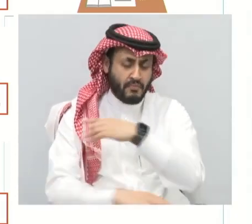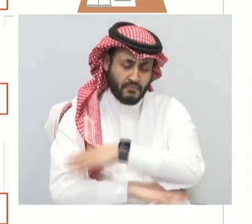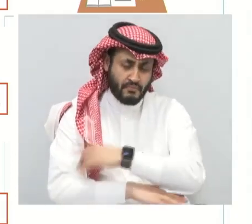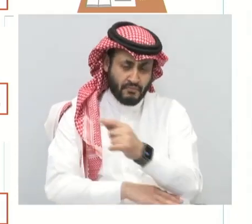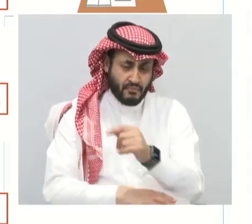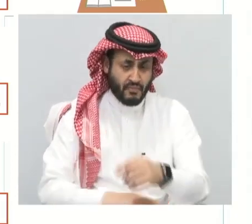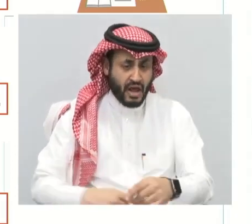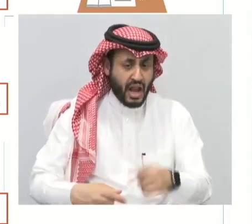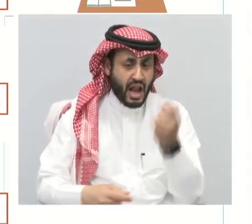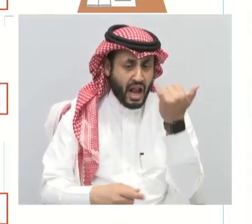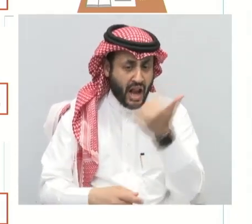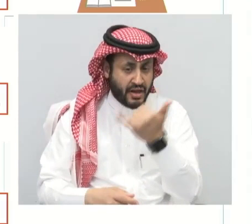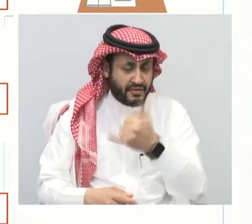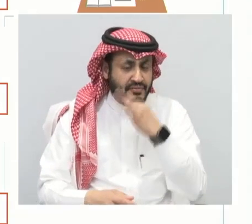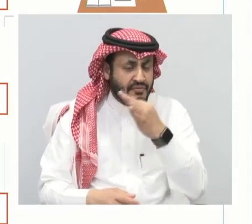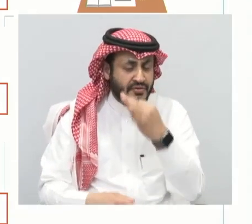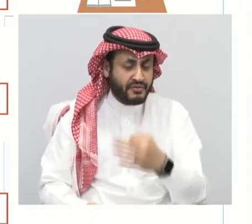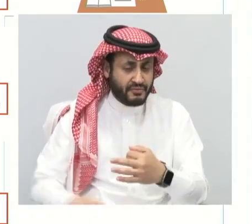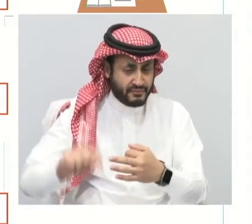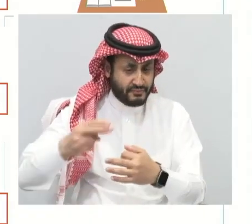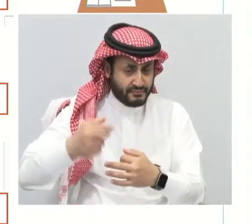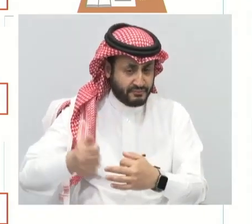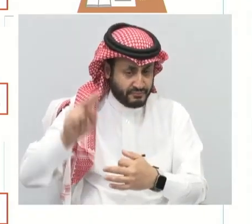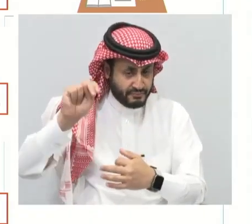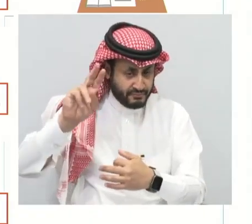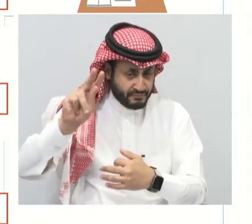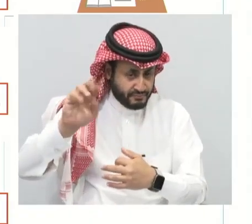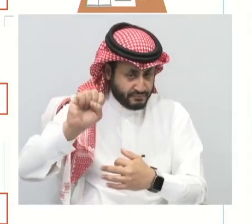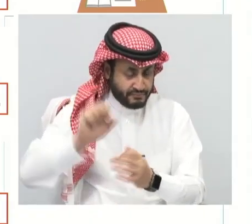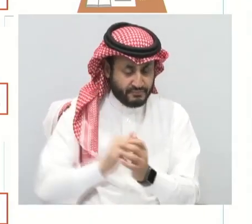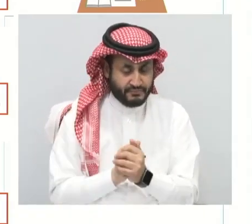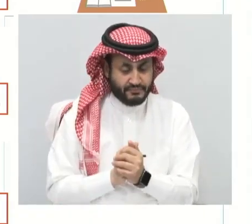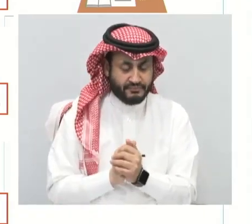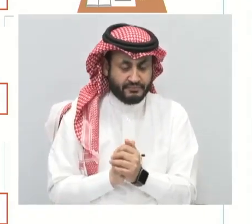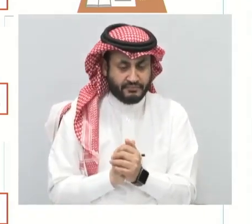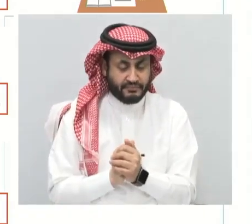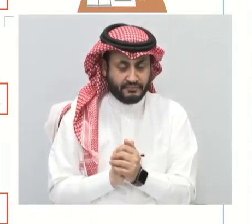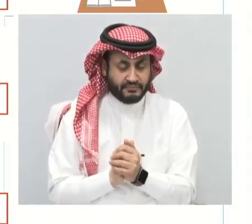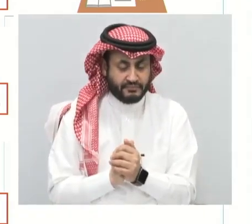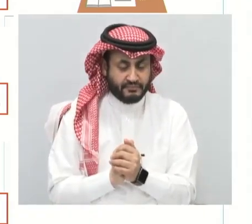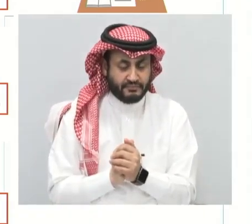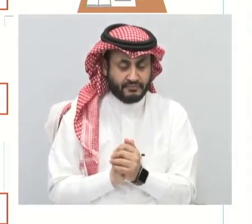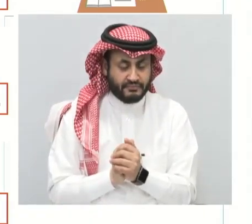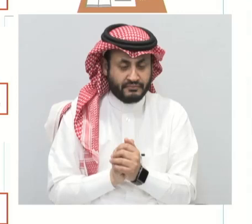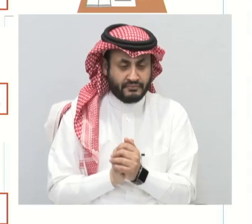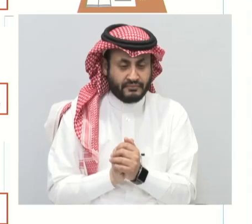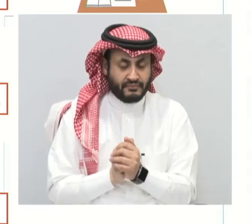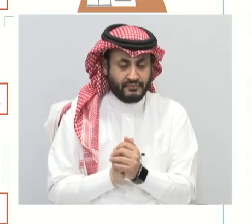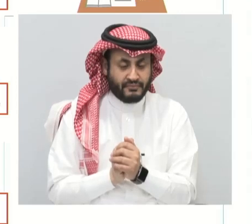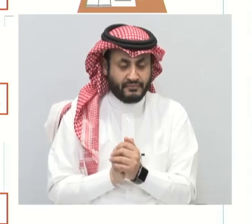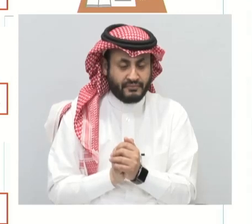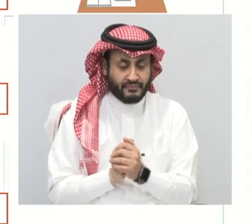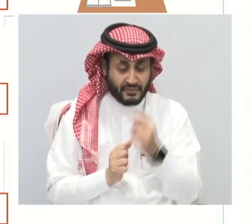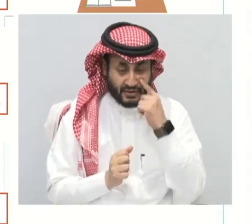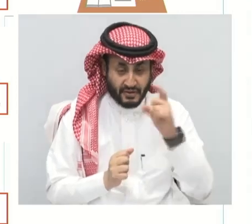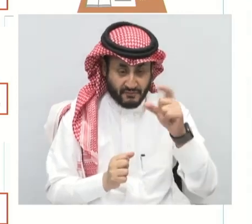you, or you can say thanks. Let's read the example here. When somebody does this thing to you, you say, thank